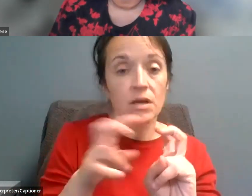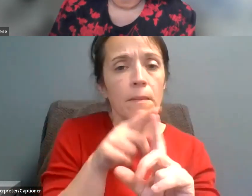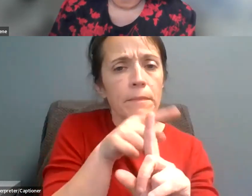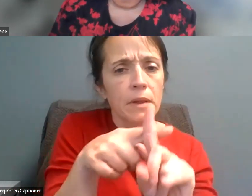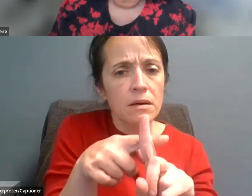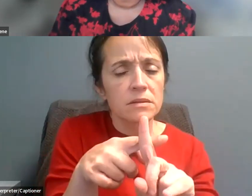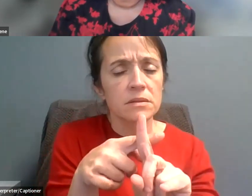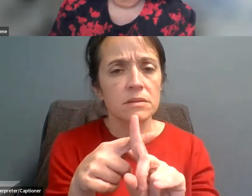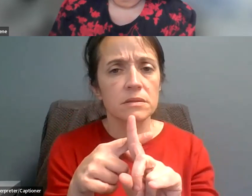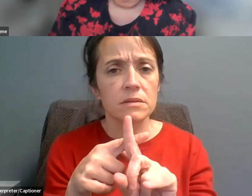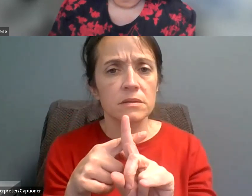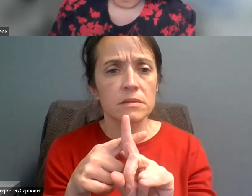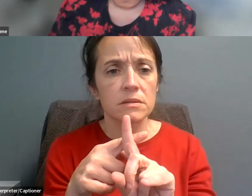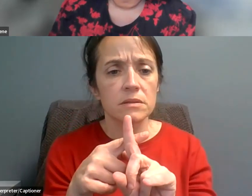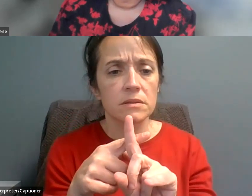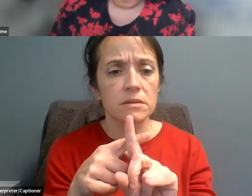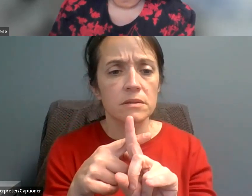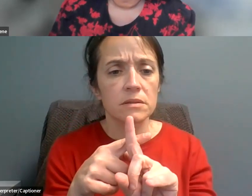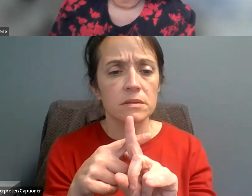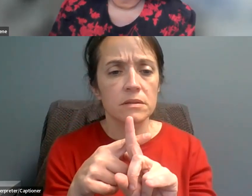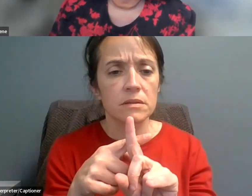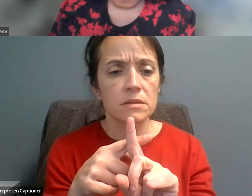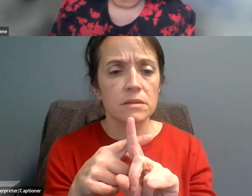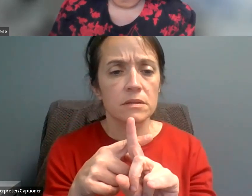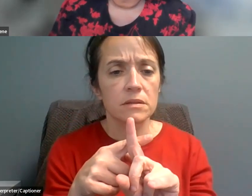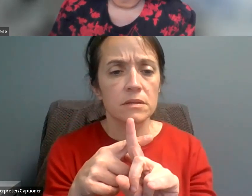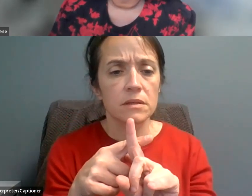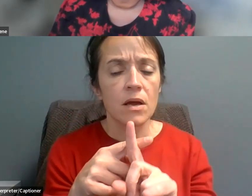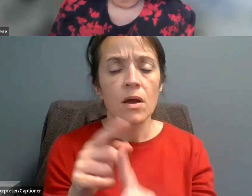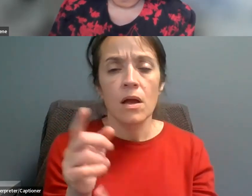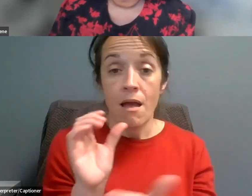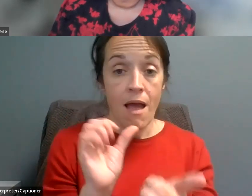that they're identified based on stakeholder input,